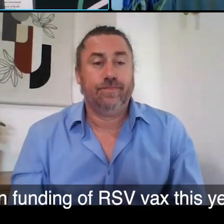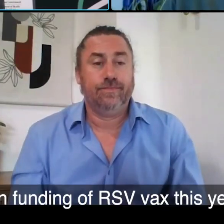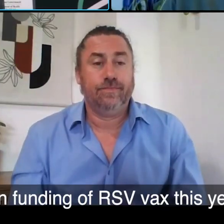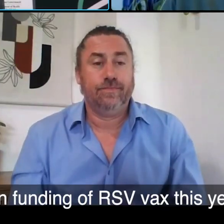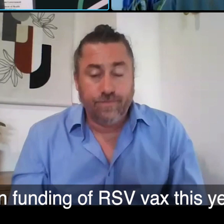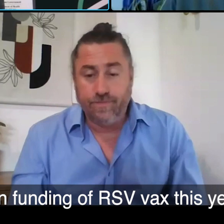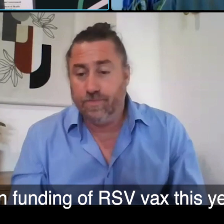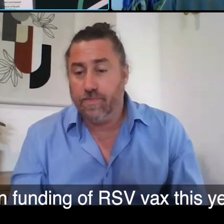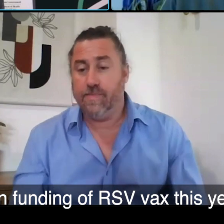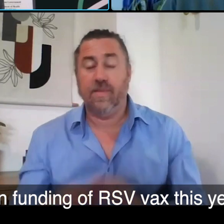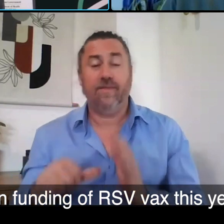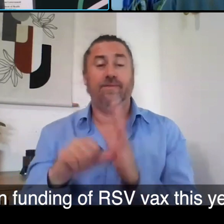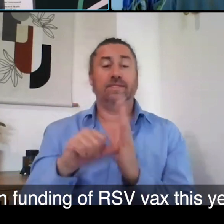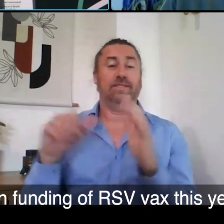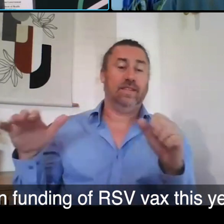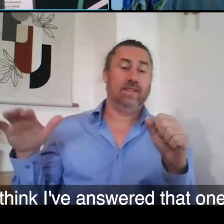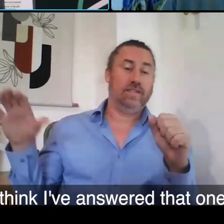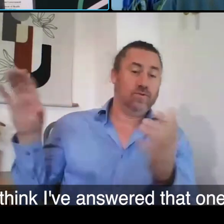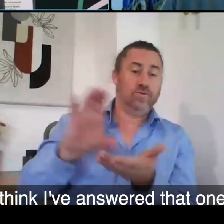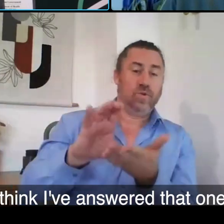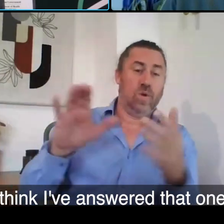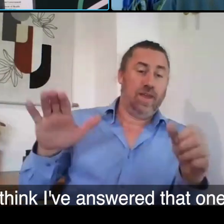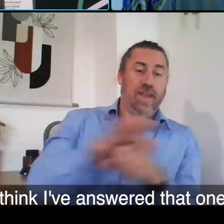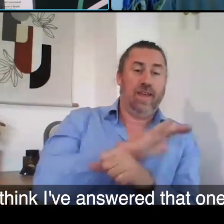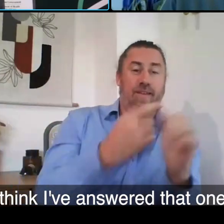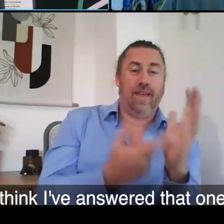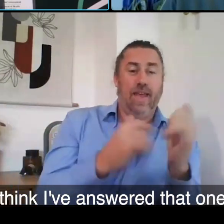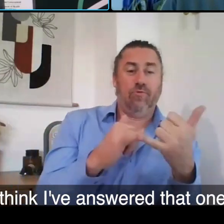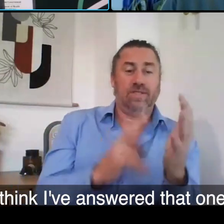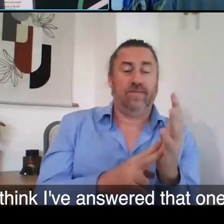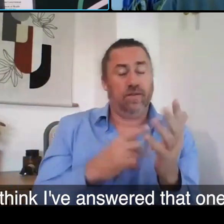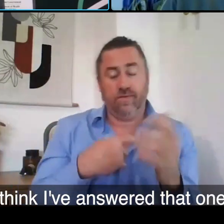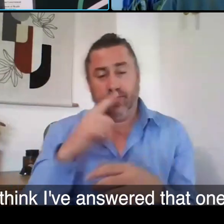Any word on funding of RSV vax this year or next? I think I've answered that one.